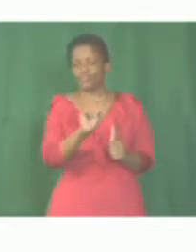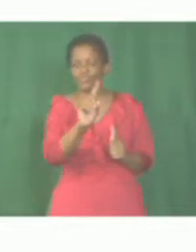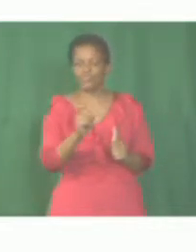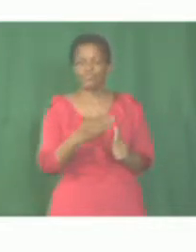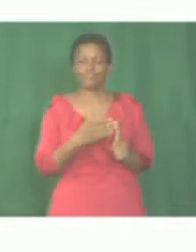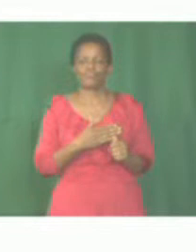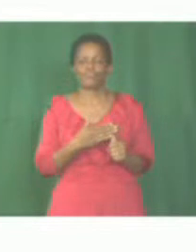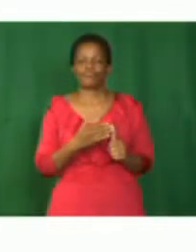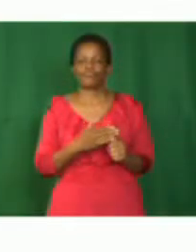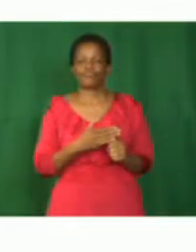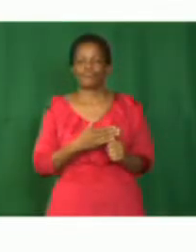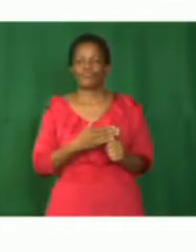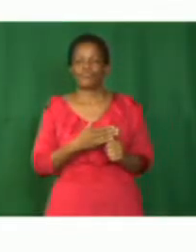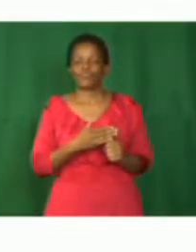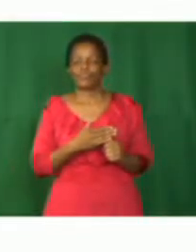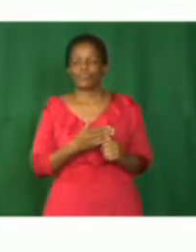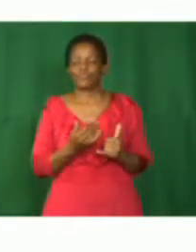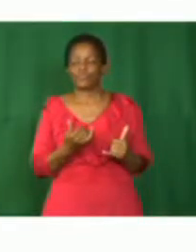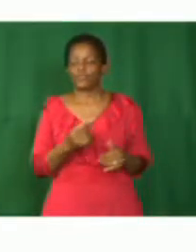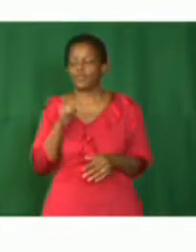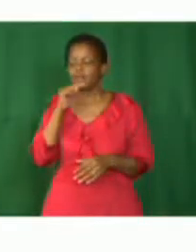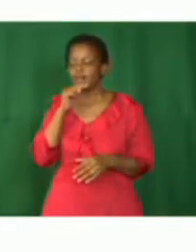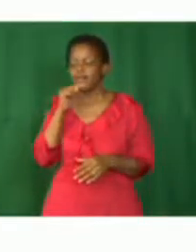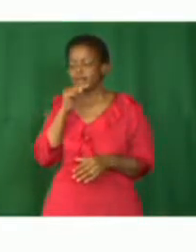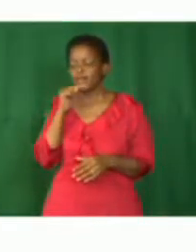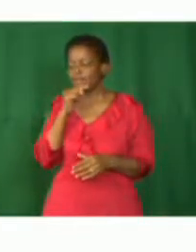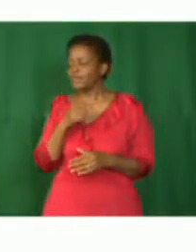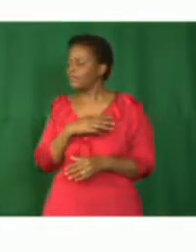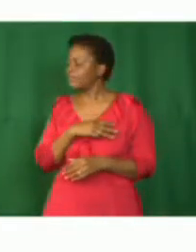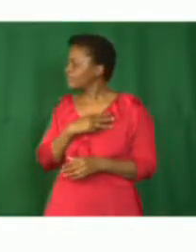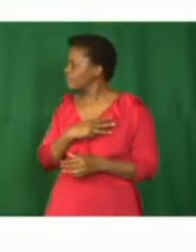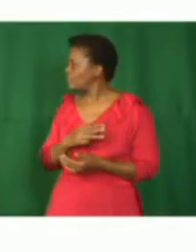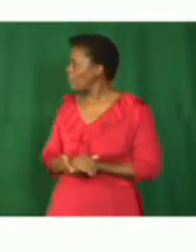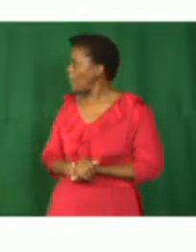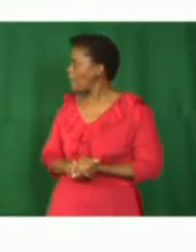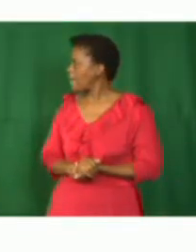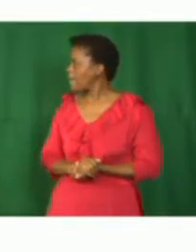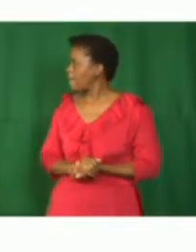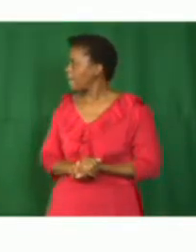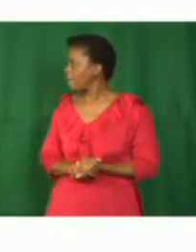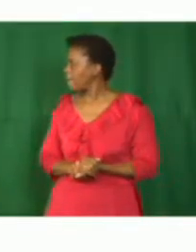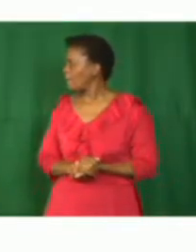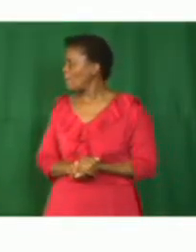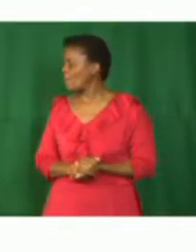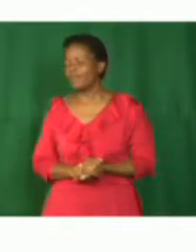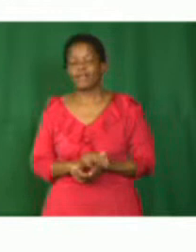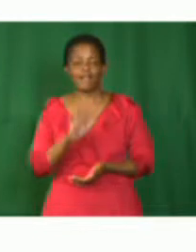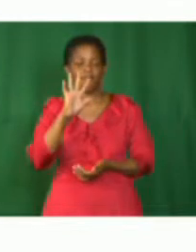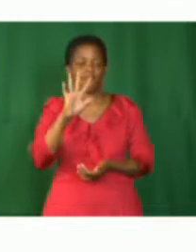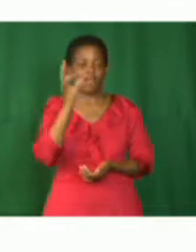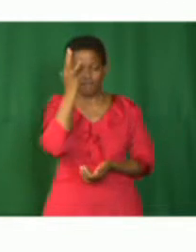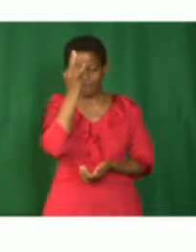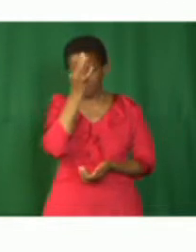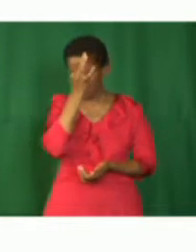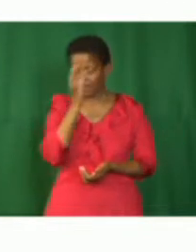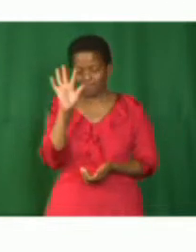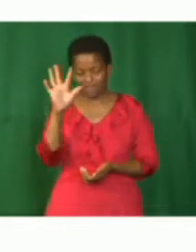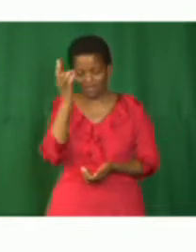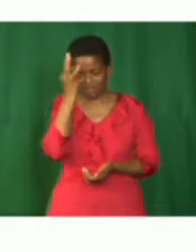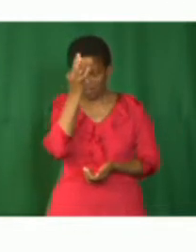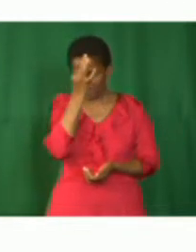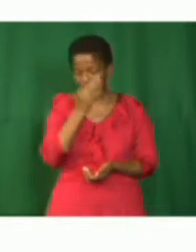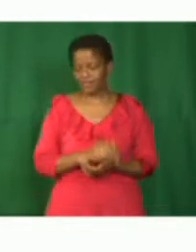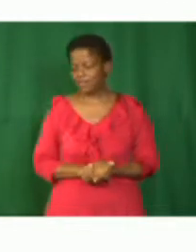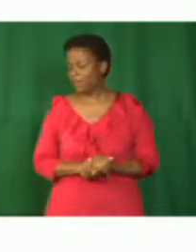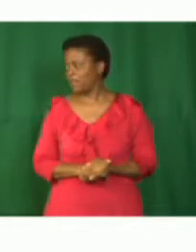we can continue, can we go to Lerato? She has something to say. Oh no, sir. I was saying 5 minutes left, so